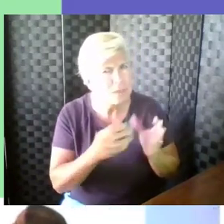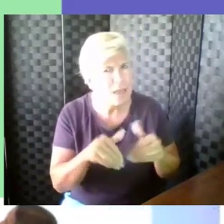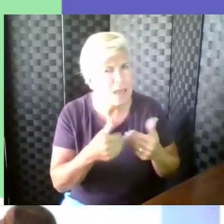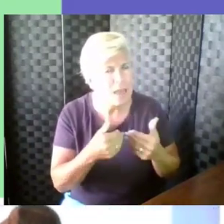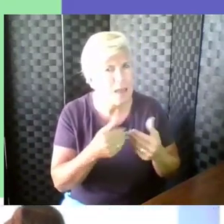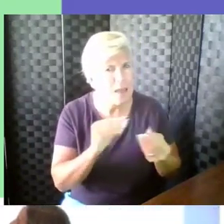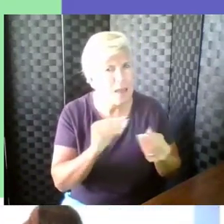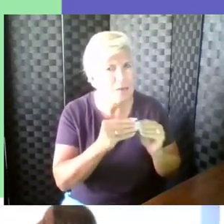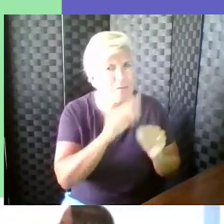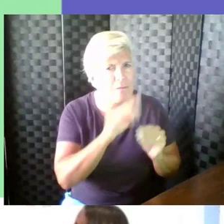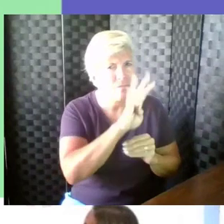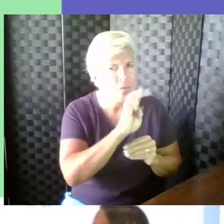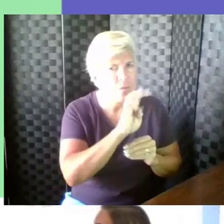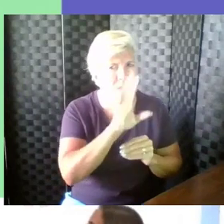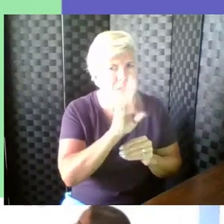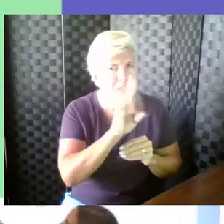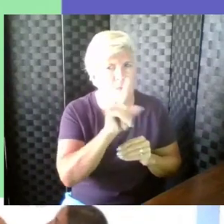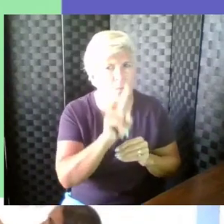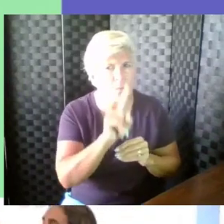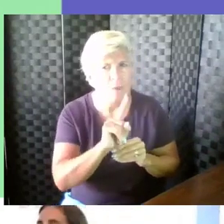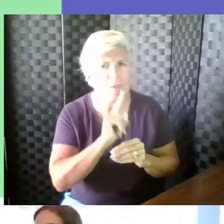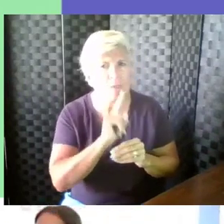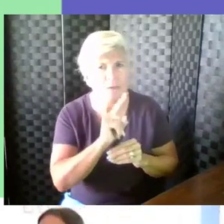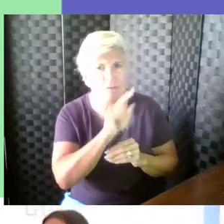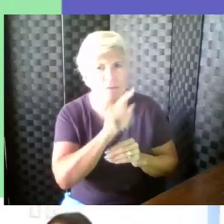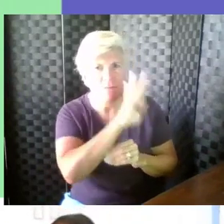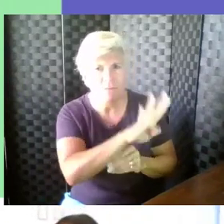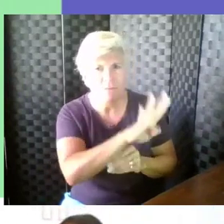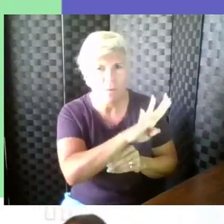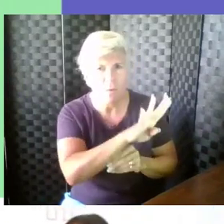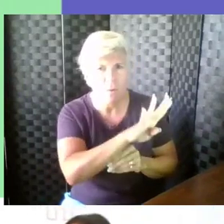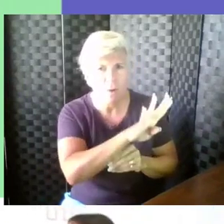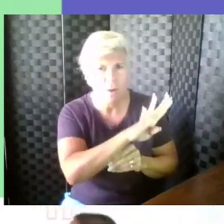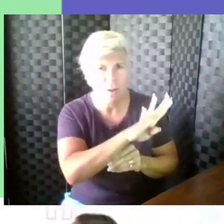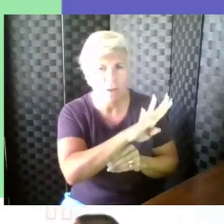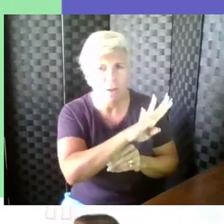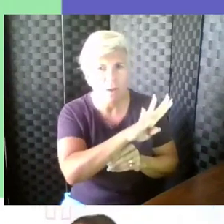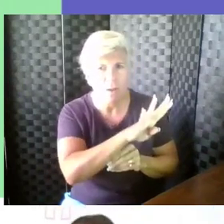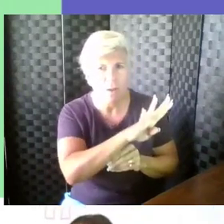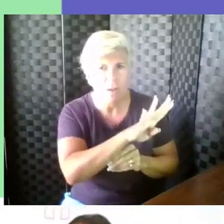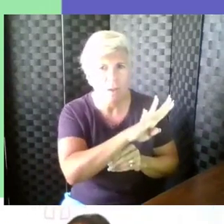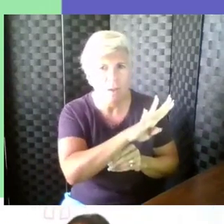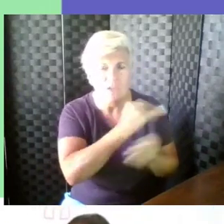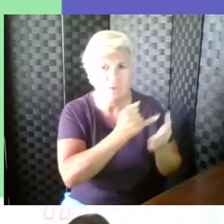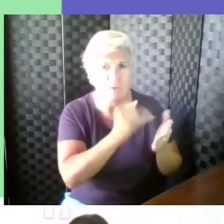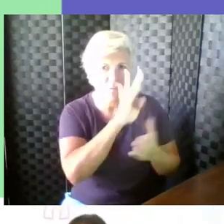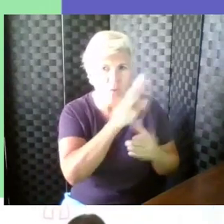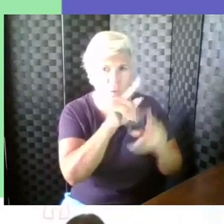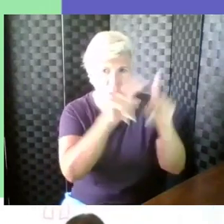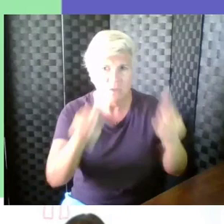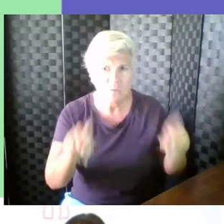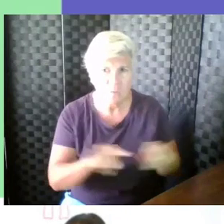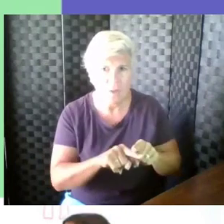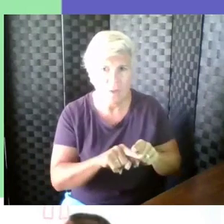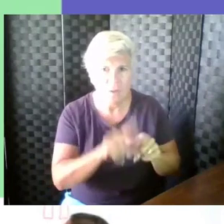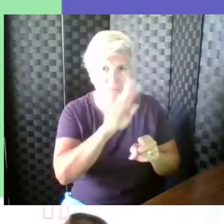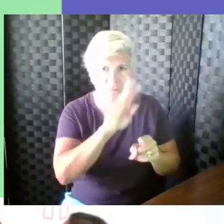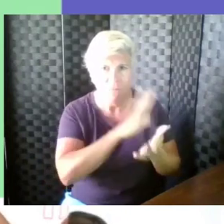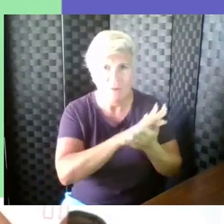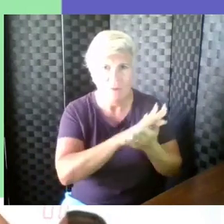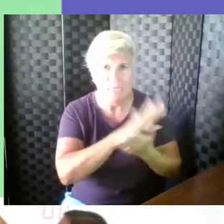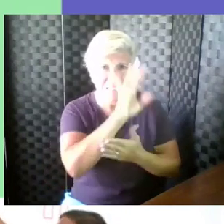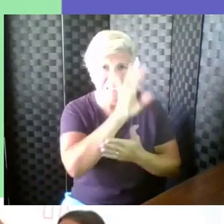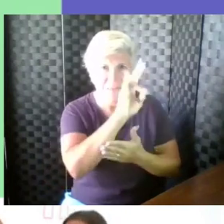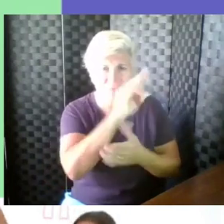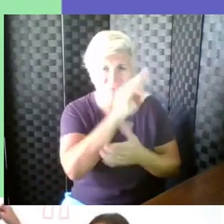how in the number 471, there's a 4 in the hundreds place, and we drew 4 squares, 4 flats? There was